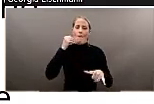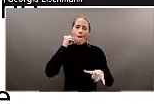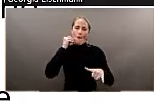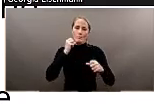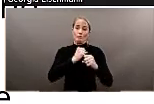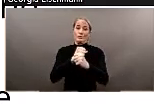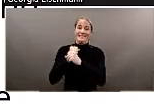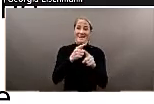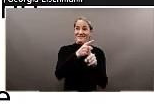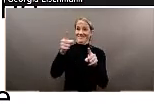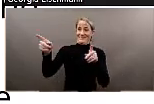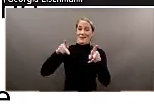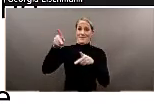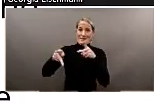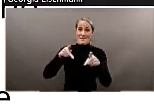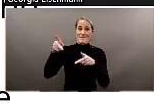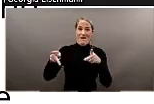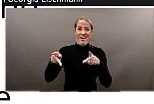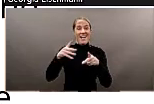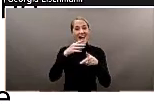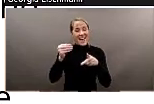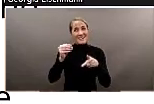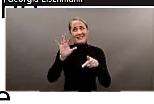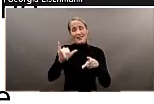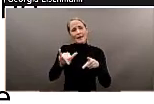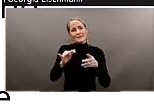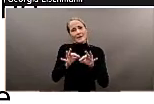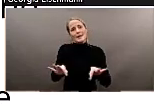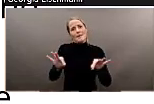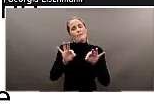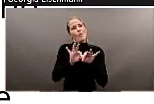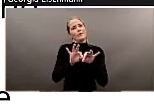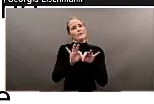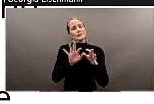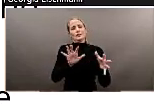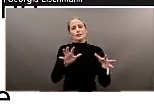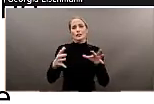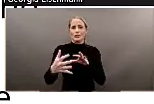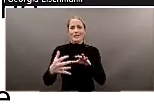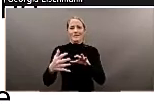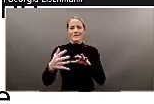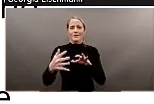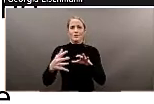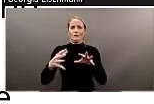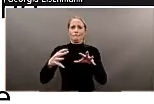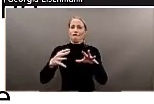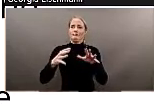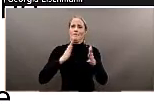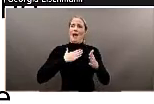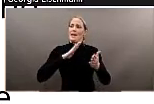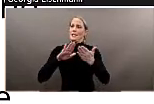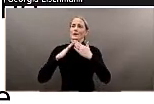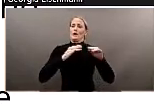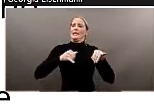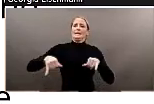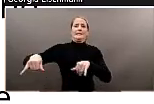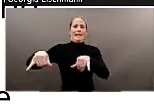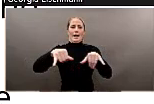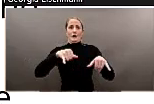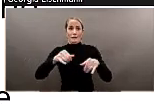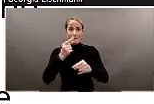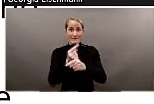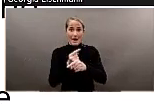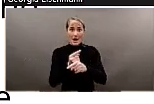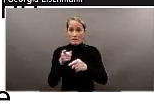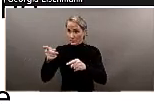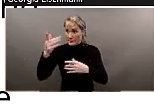sick is going to protect lots of folks around you. And if that's the message that you're telling your communities, then it's really important.